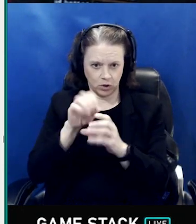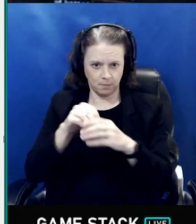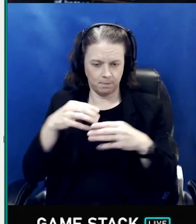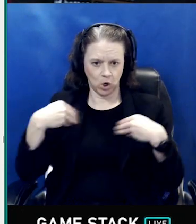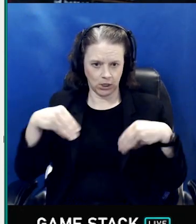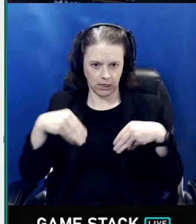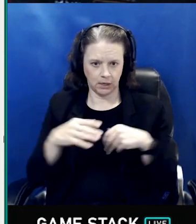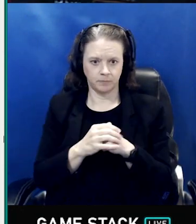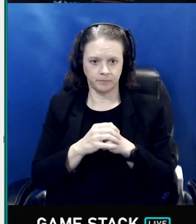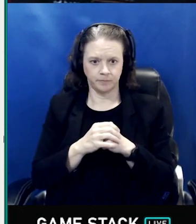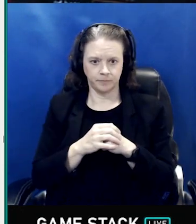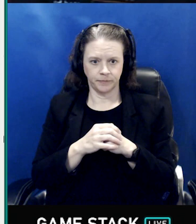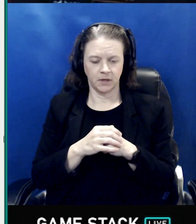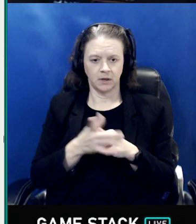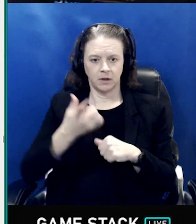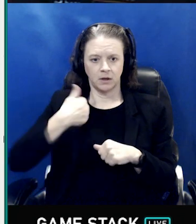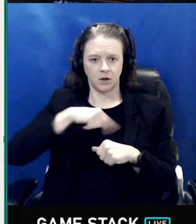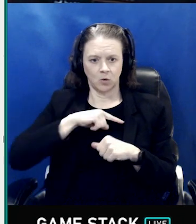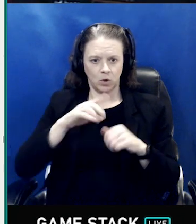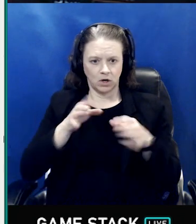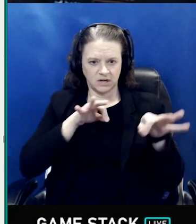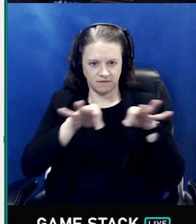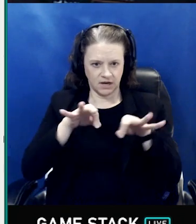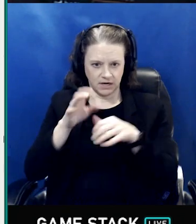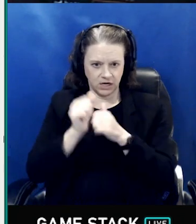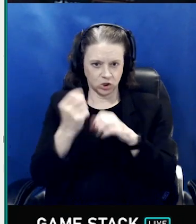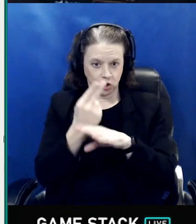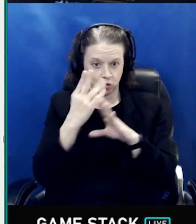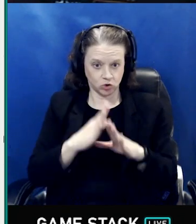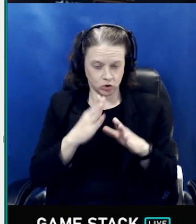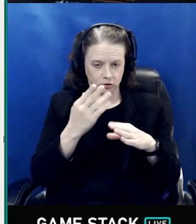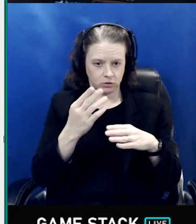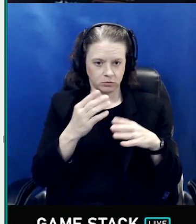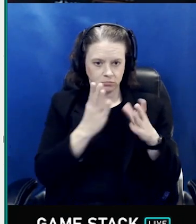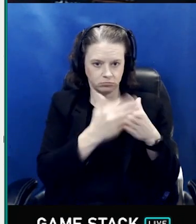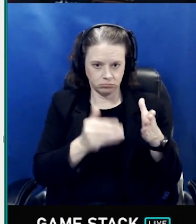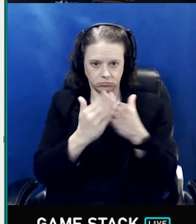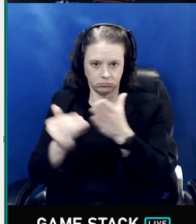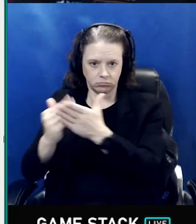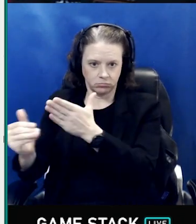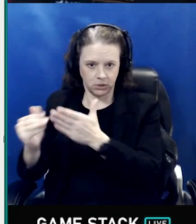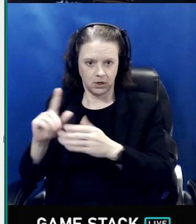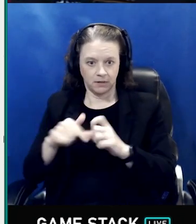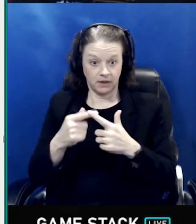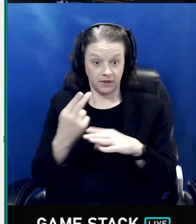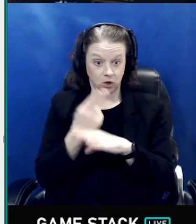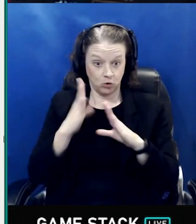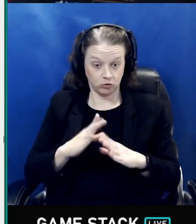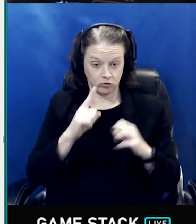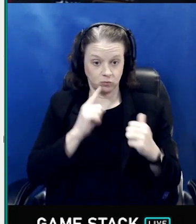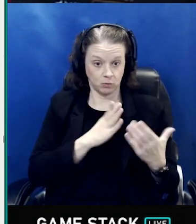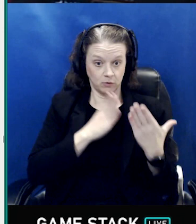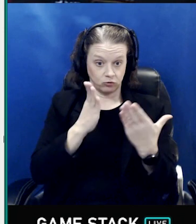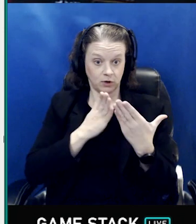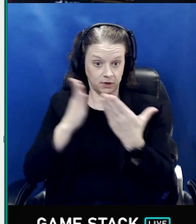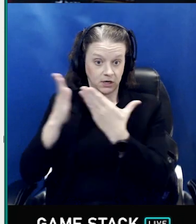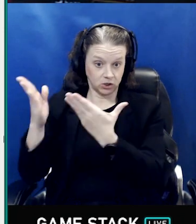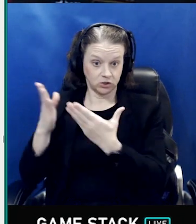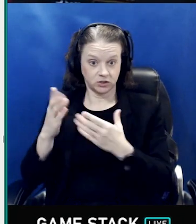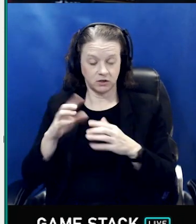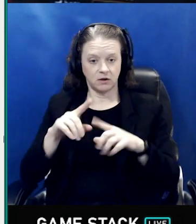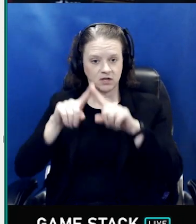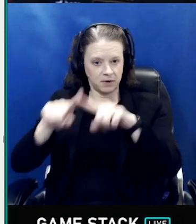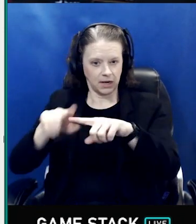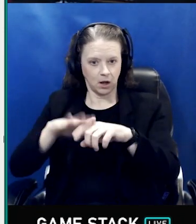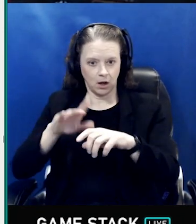After defining each user segmentation, we also propose some recommended marketing actions not to